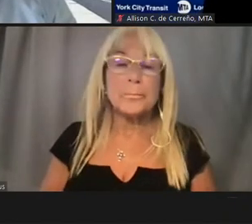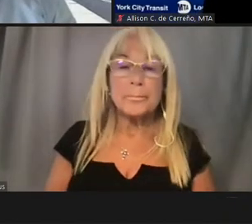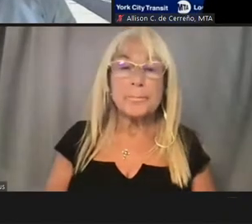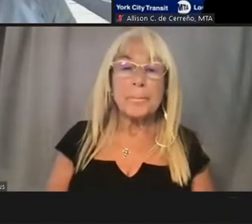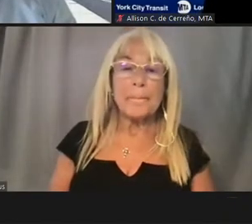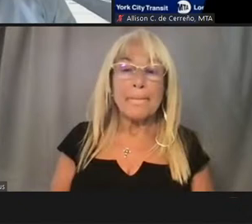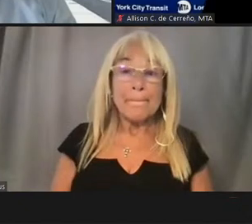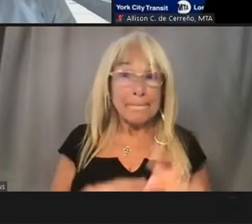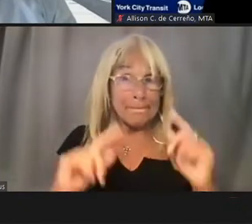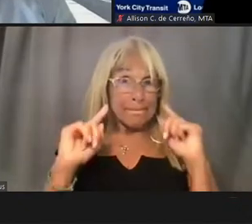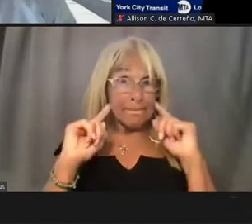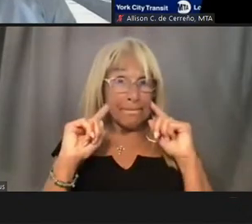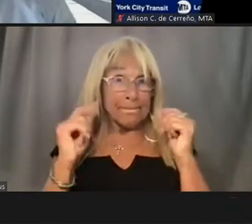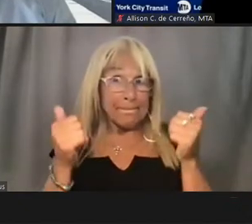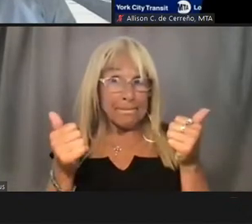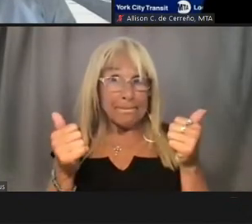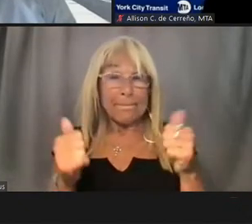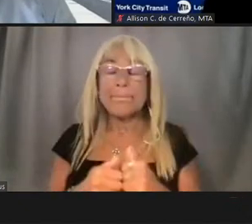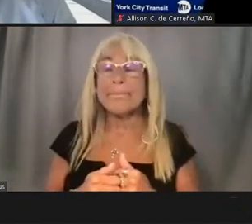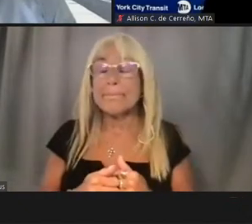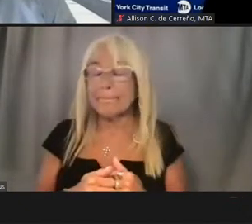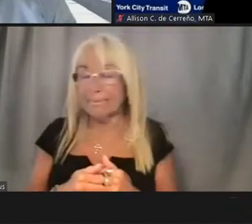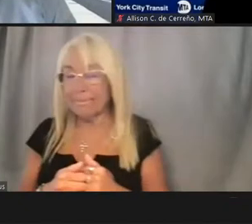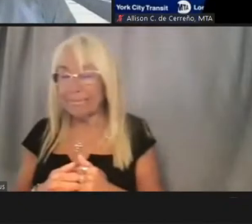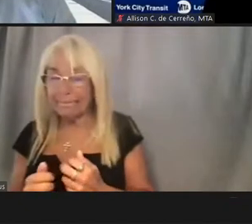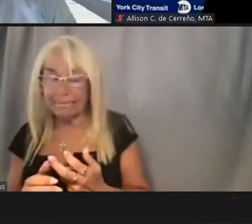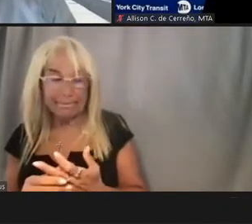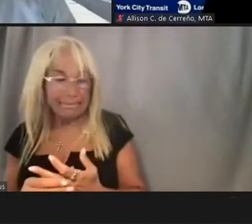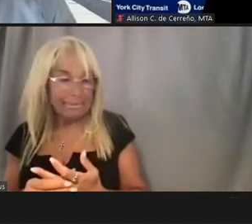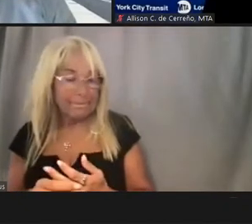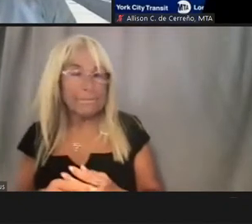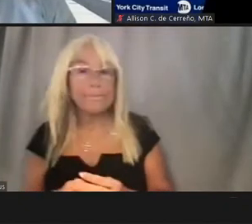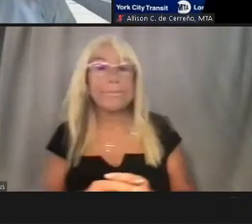can you hear me yes we can okay